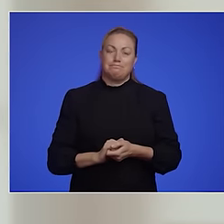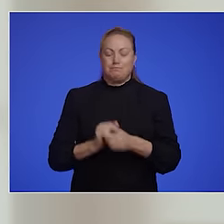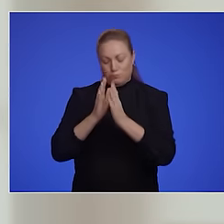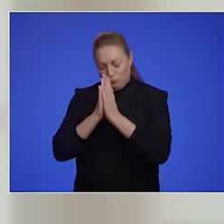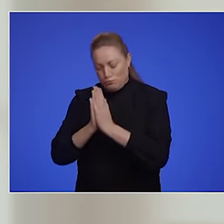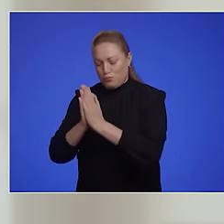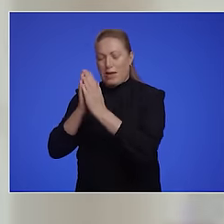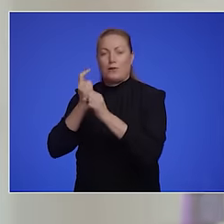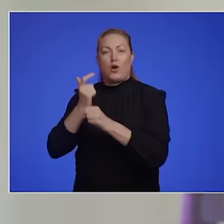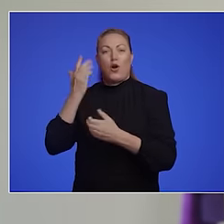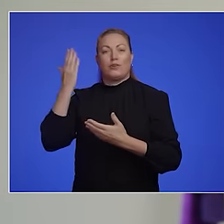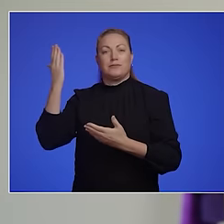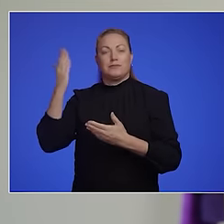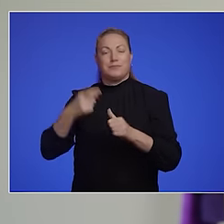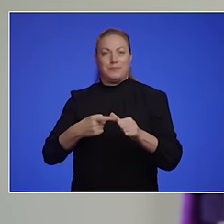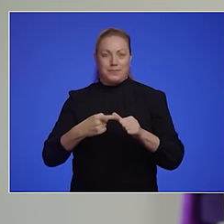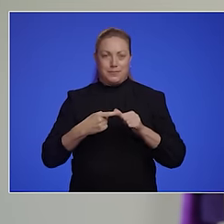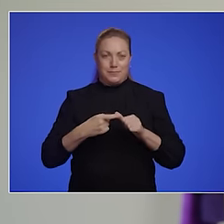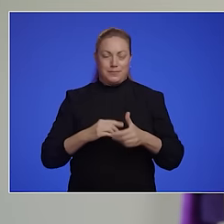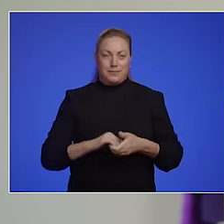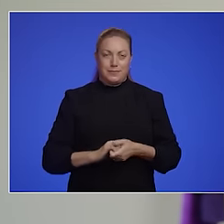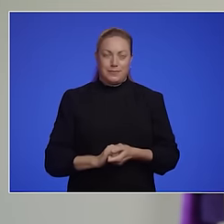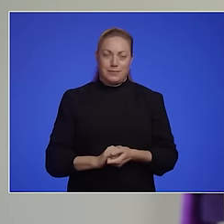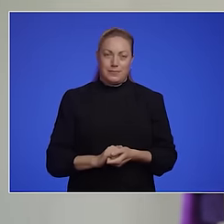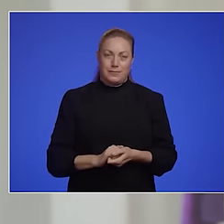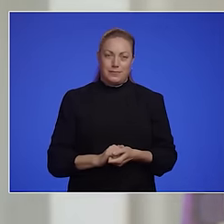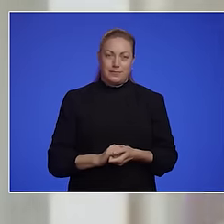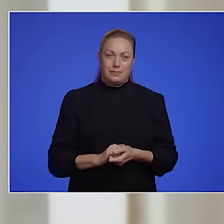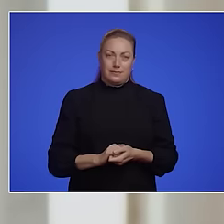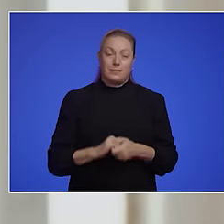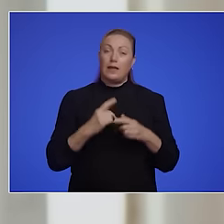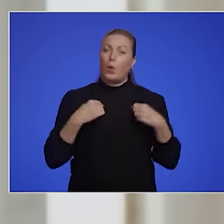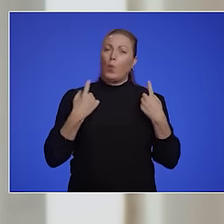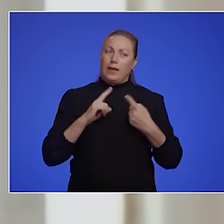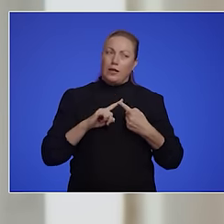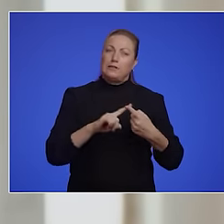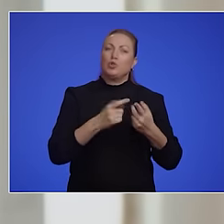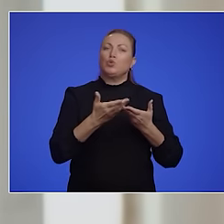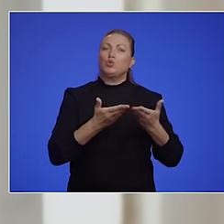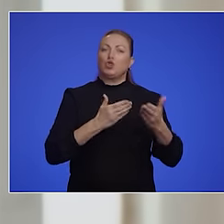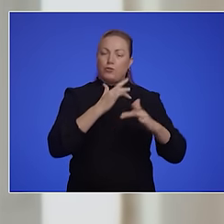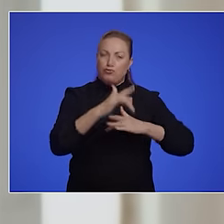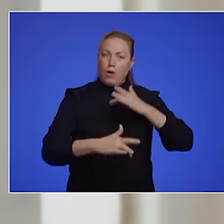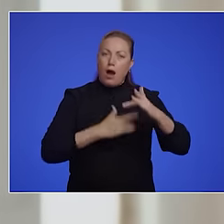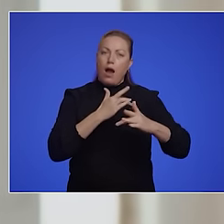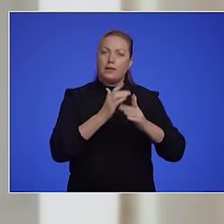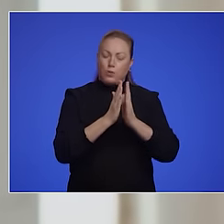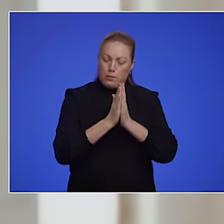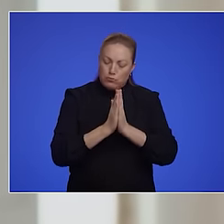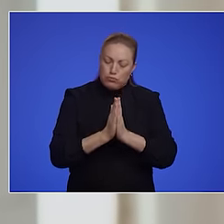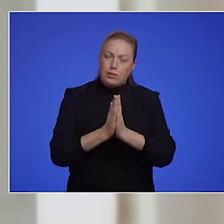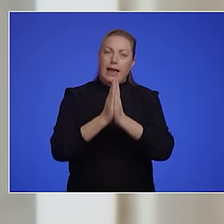To God we pray. Lord, hear our prayer. That we will continue to serve Christ in our prayer, prayer,